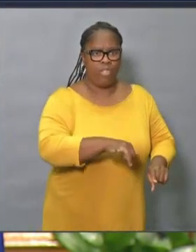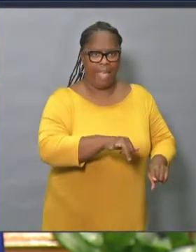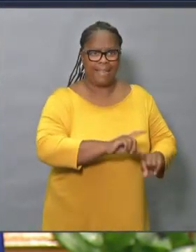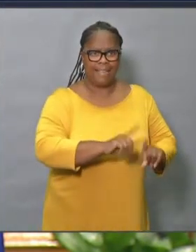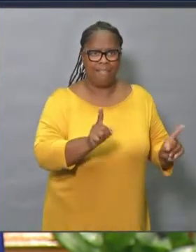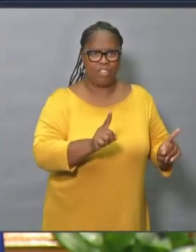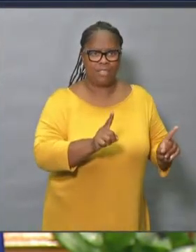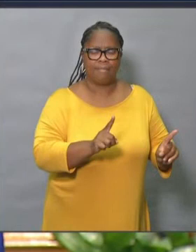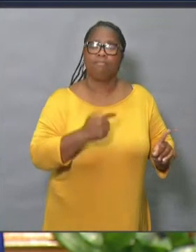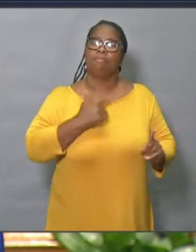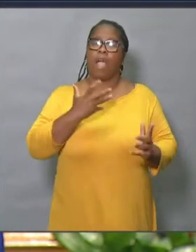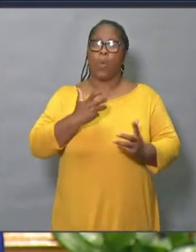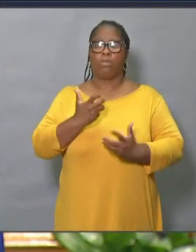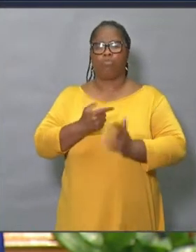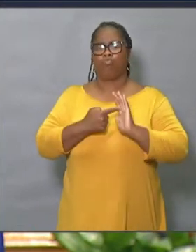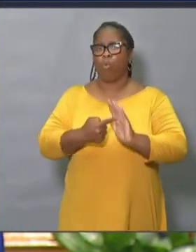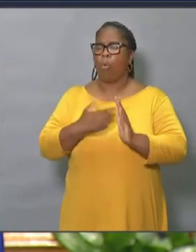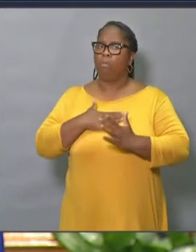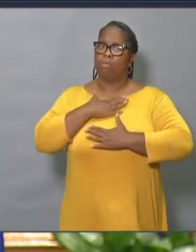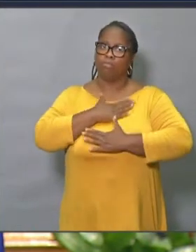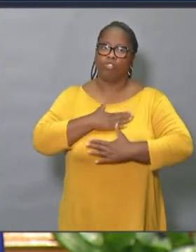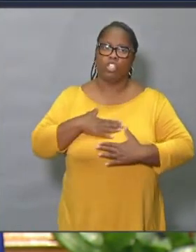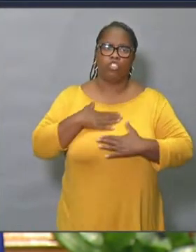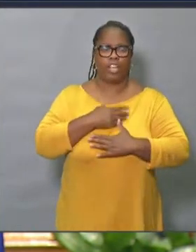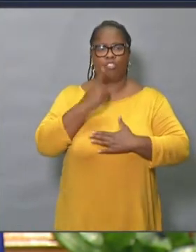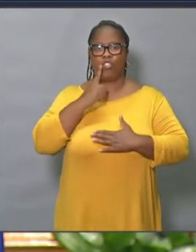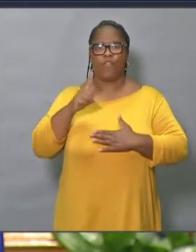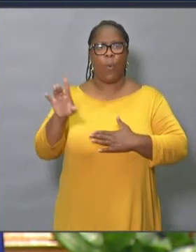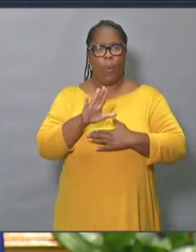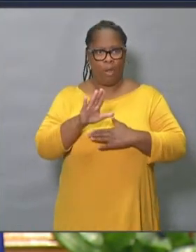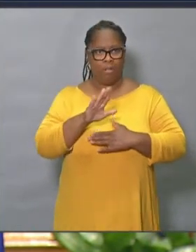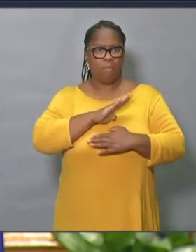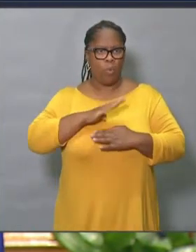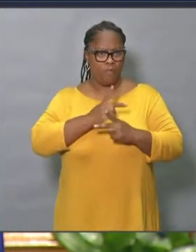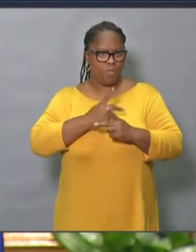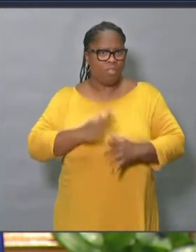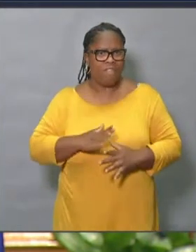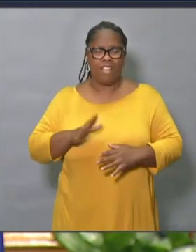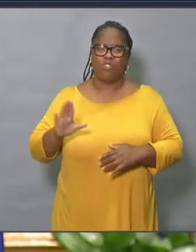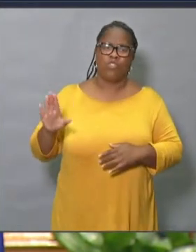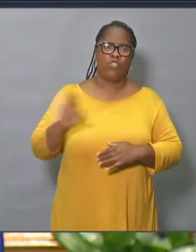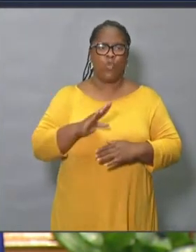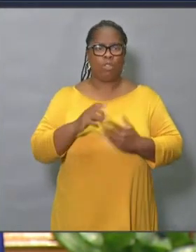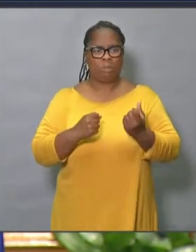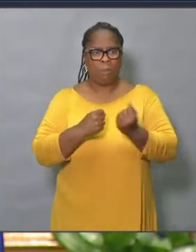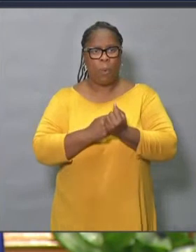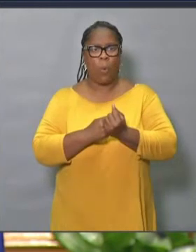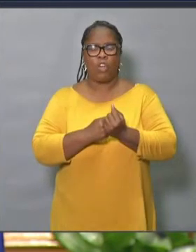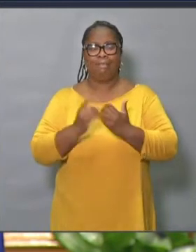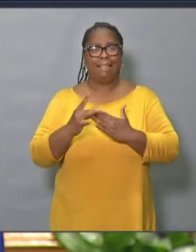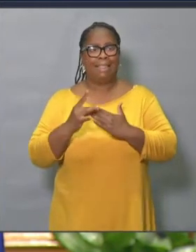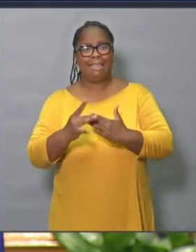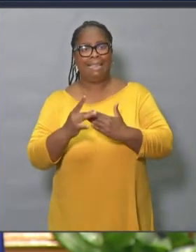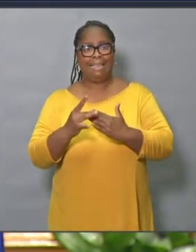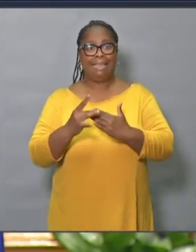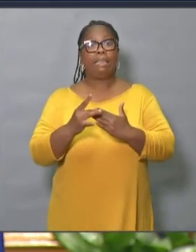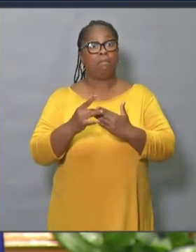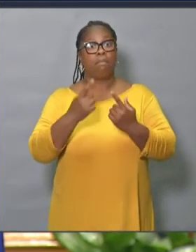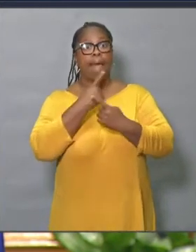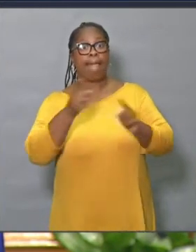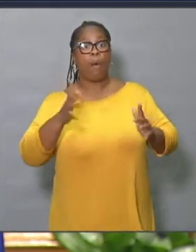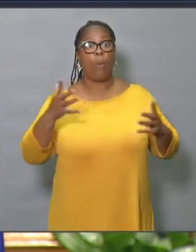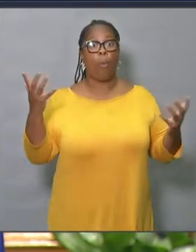for the board's leadership and support in calling out racism as a public health issue, and that this is magnified during